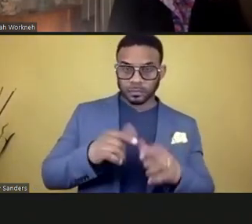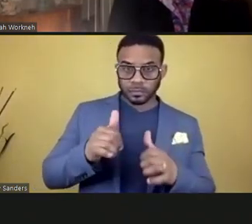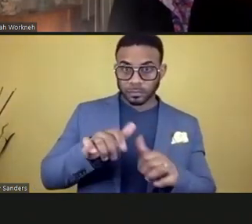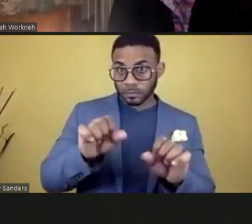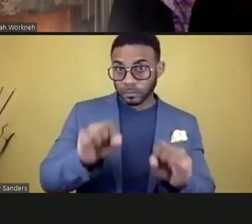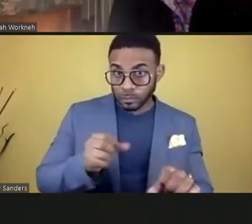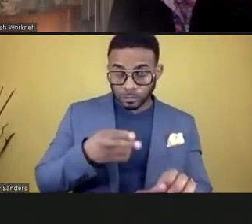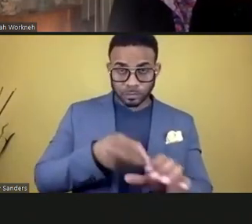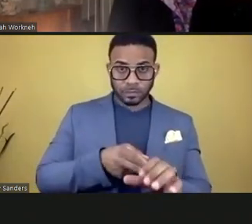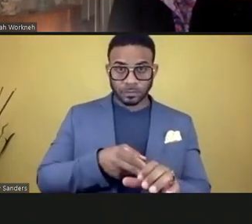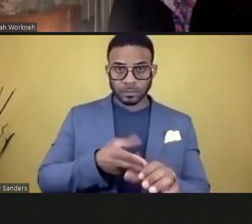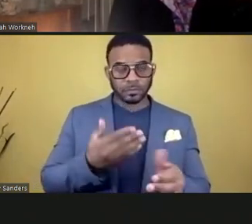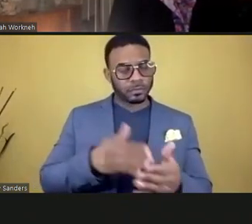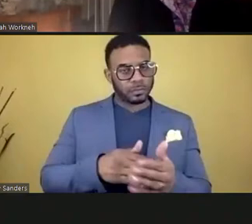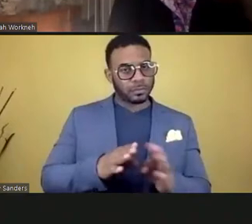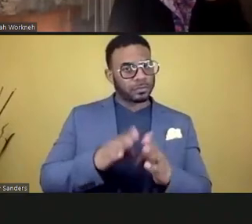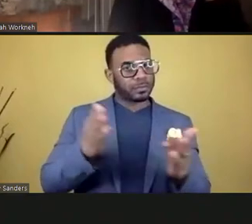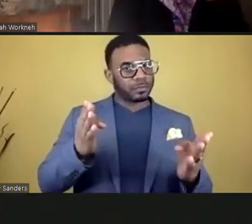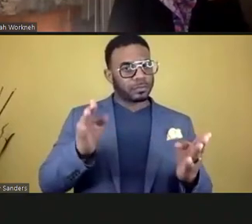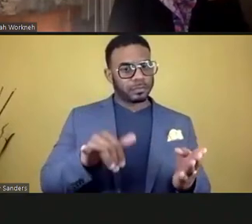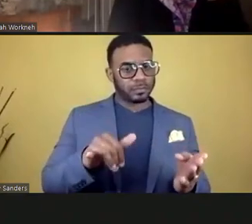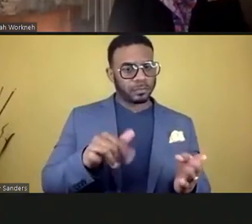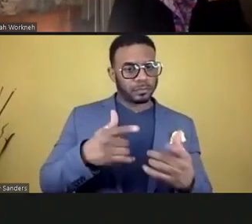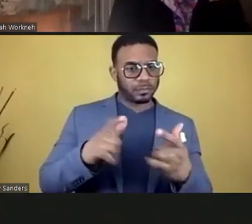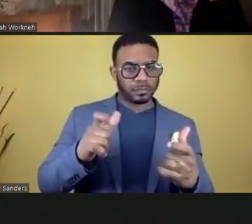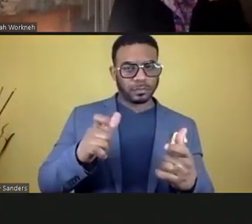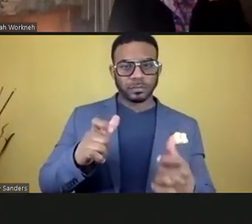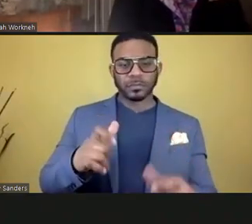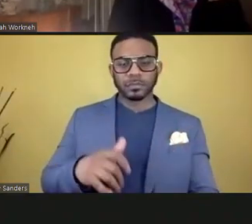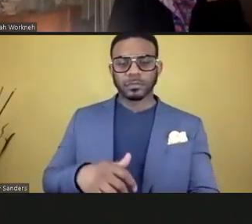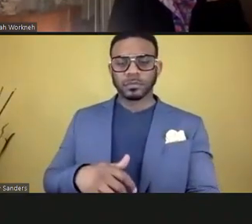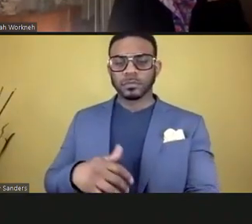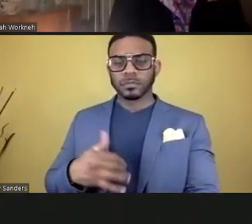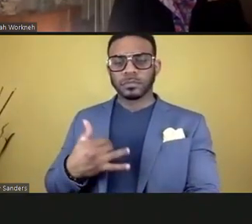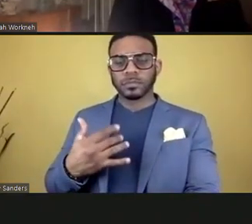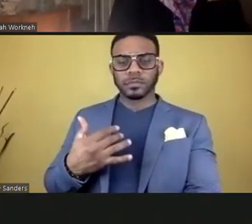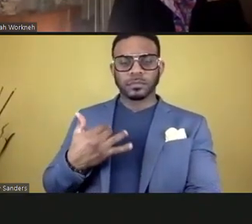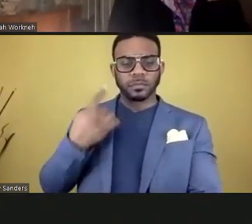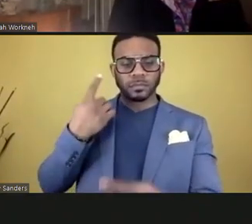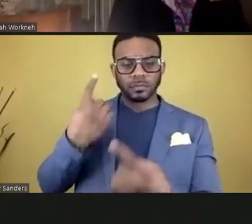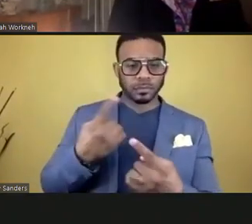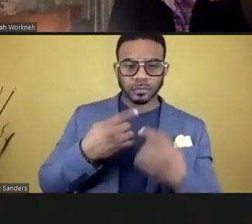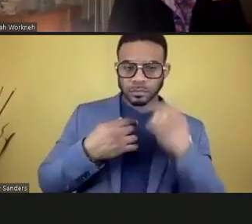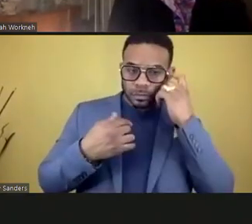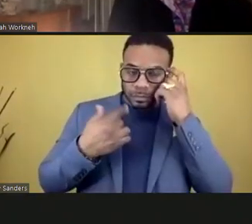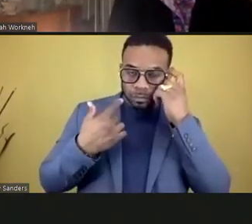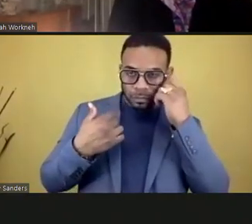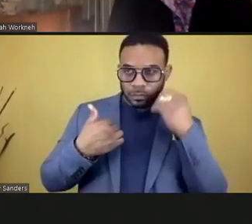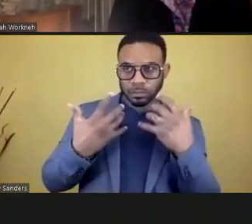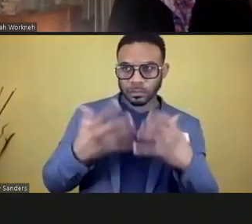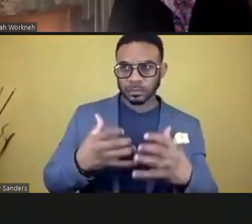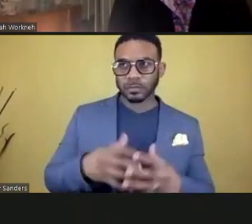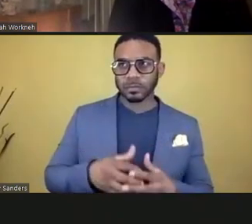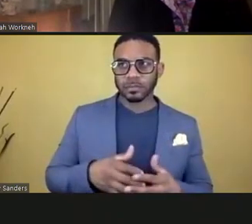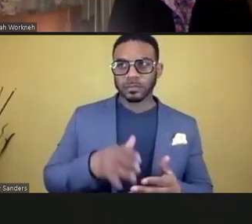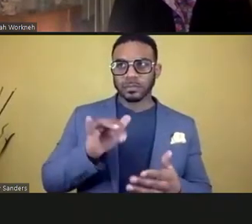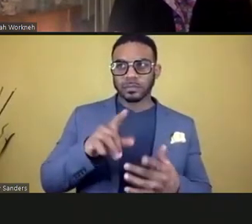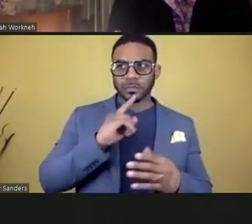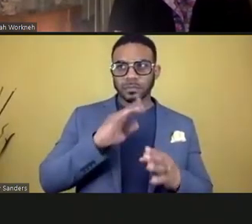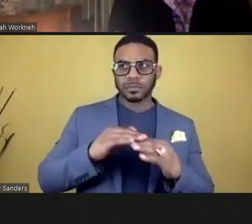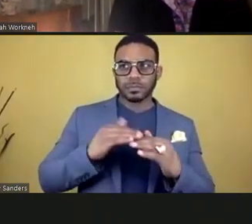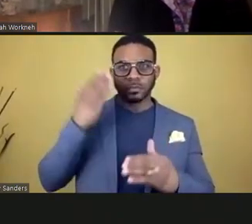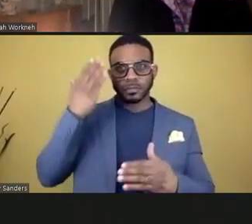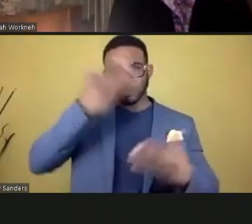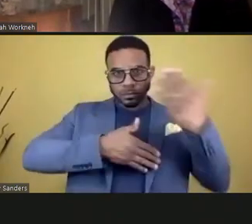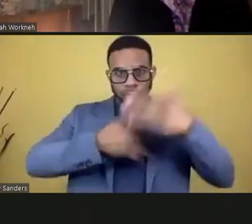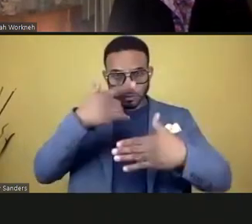can participate. Again, opening that larger can of worms. But I wonder, I just don't want that to be overlooked